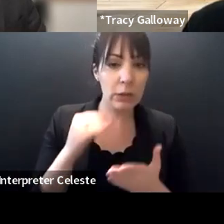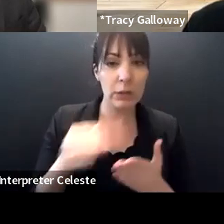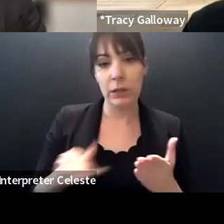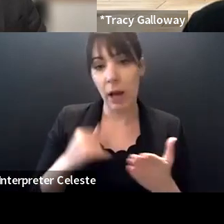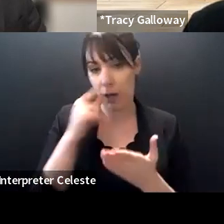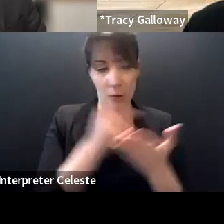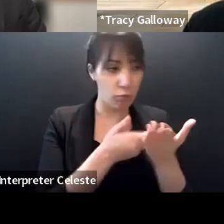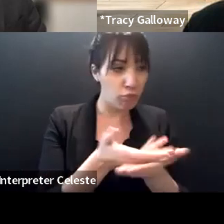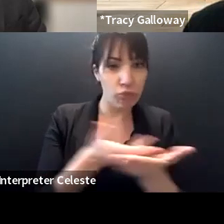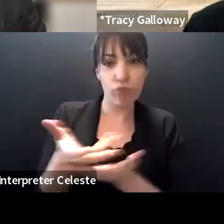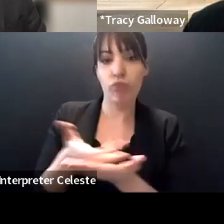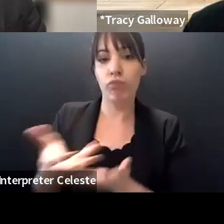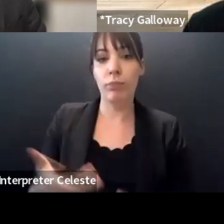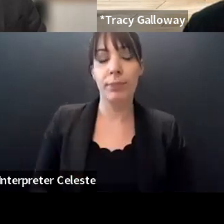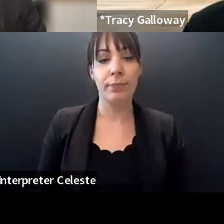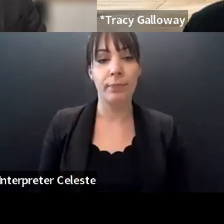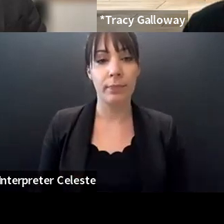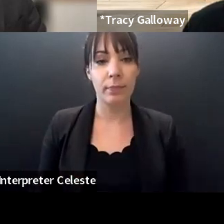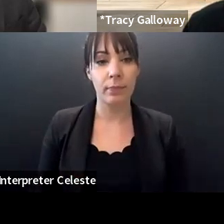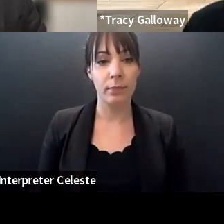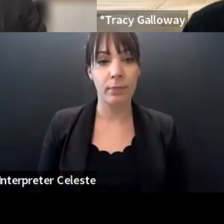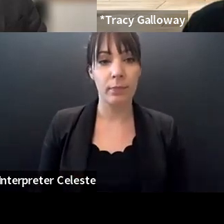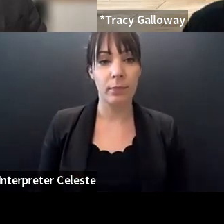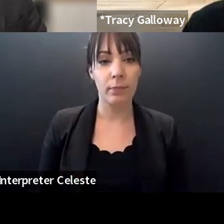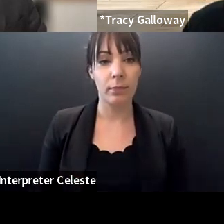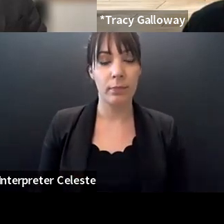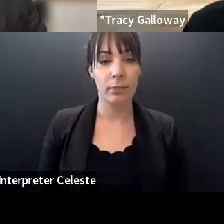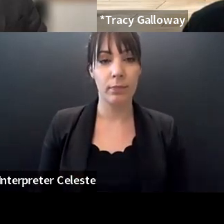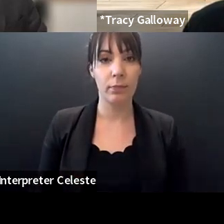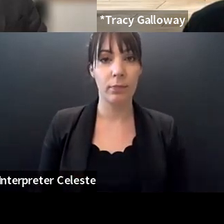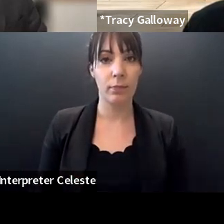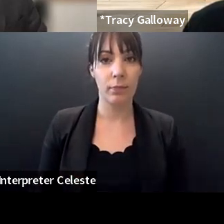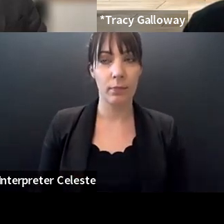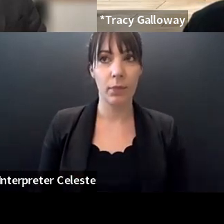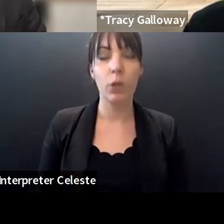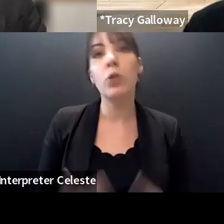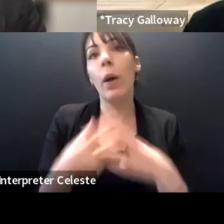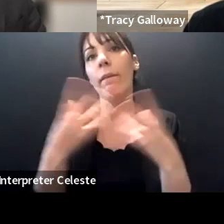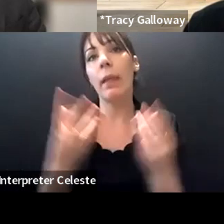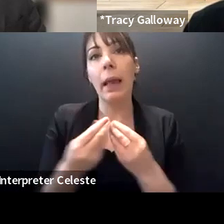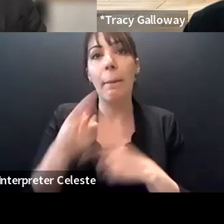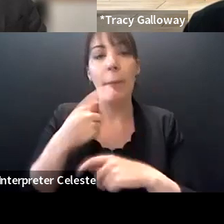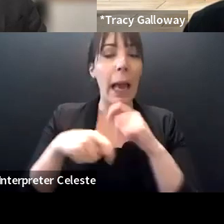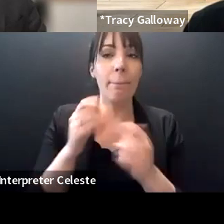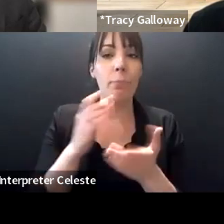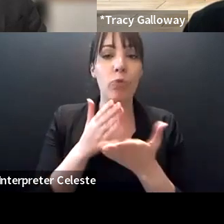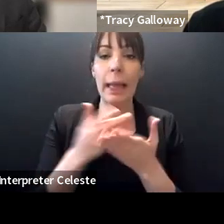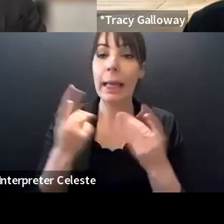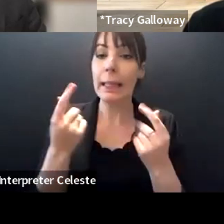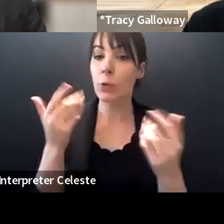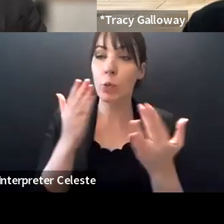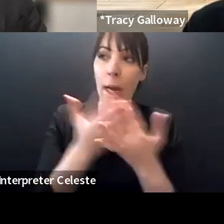well. And everything kind of centralized in this one space that students could access through their phones, through